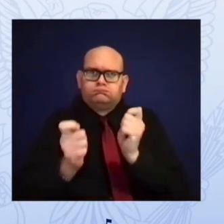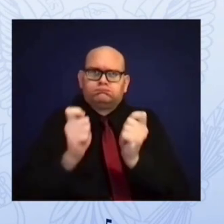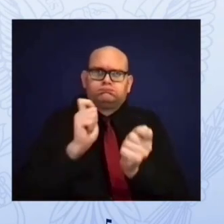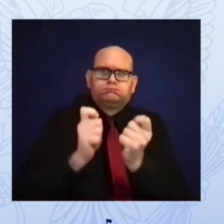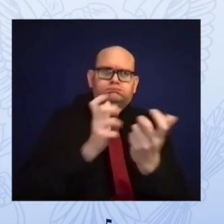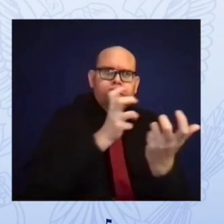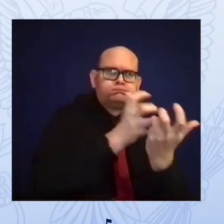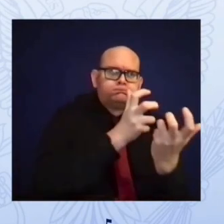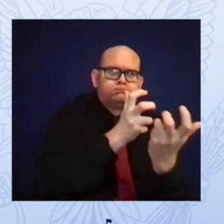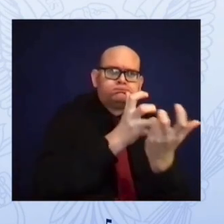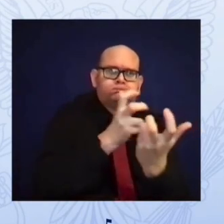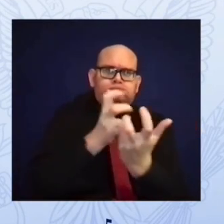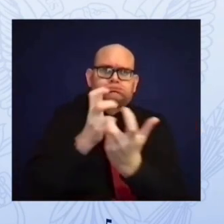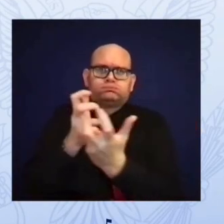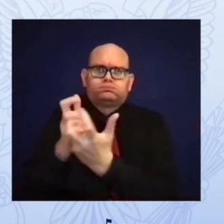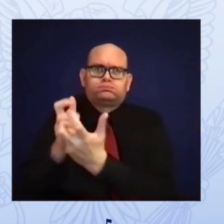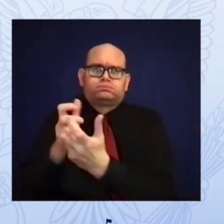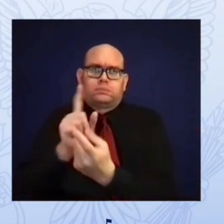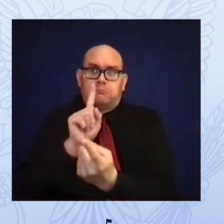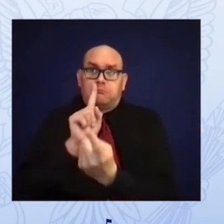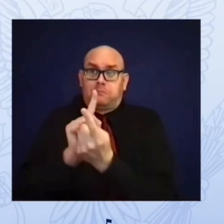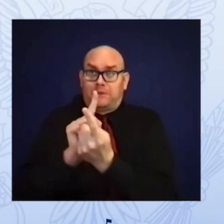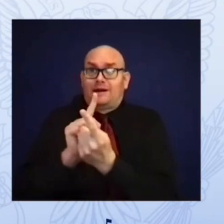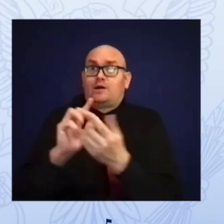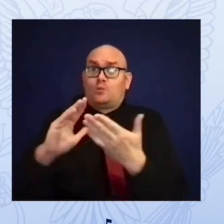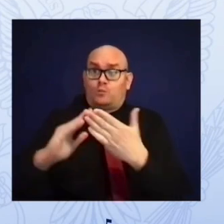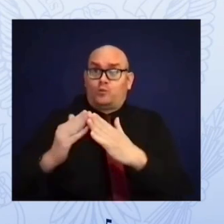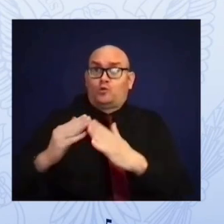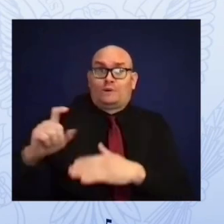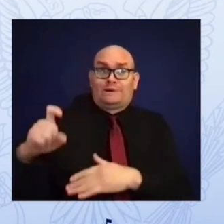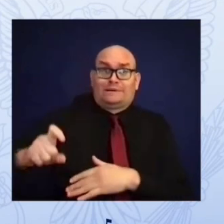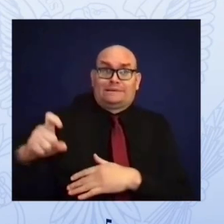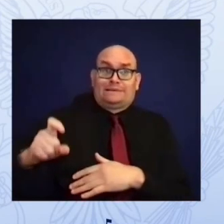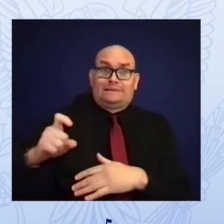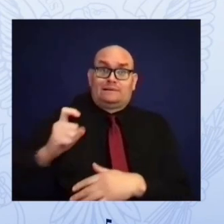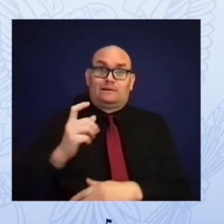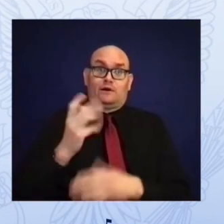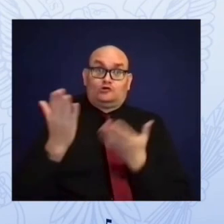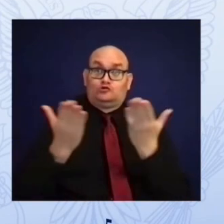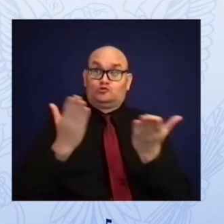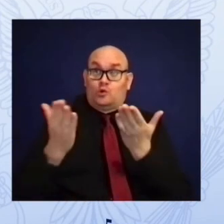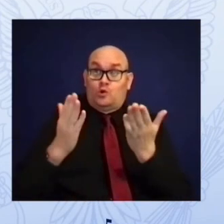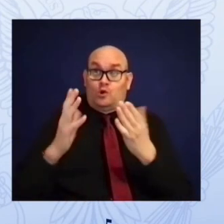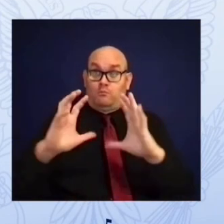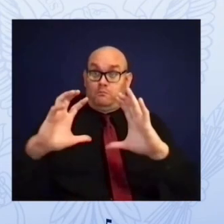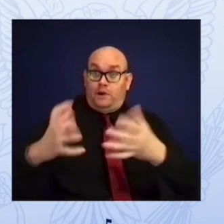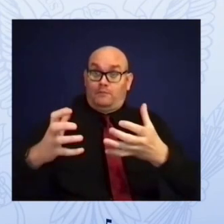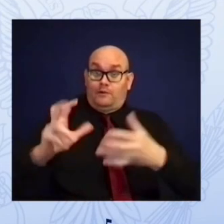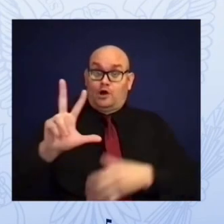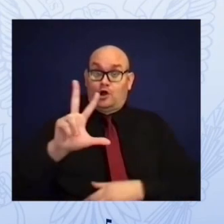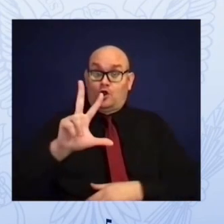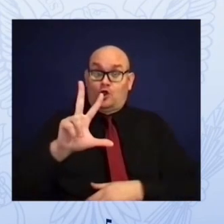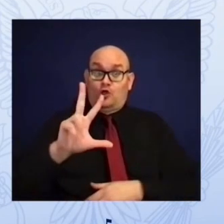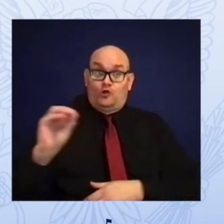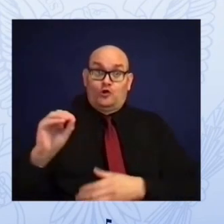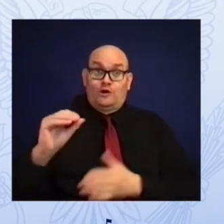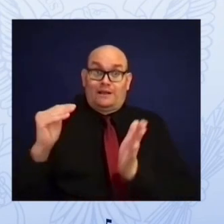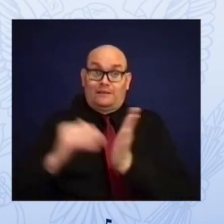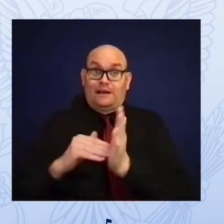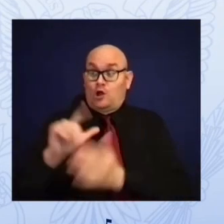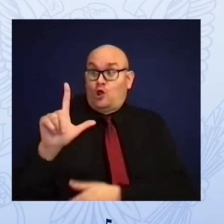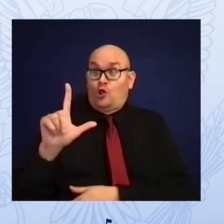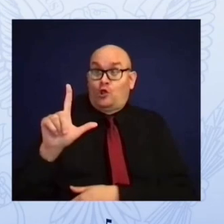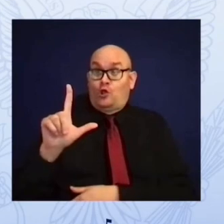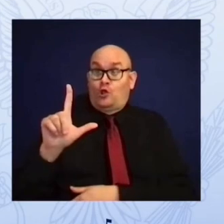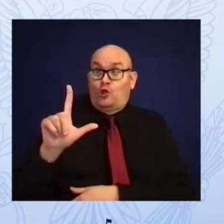Serving a population of about 30,000, Long Branch Free Public Library knows even the most innovative ideas and programs can't get